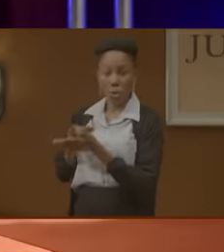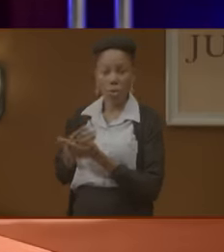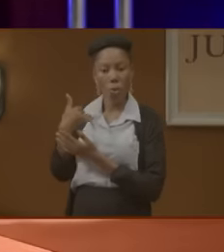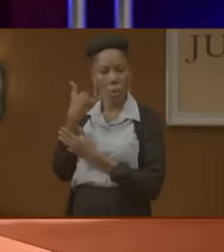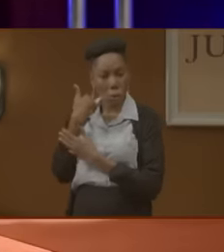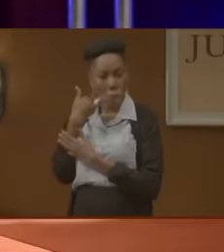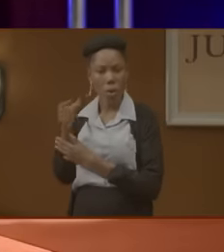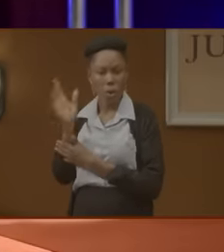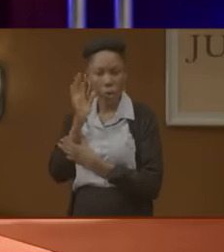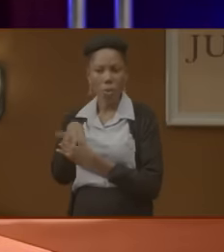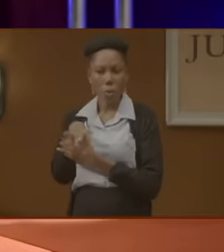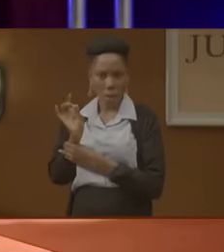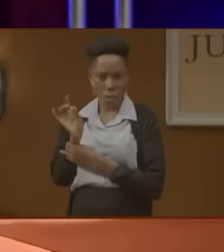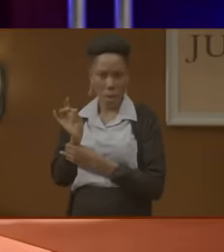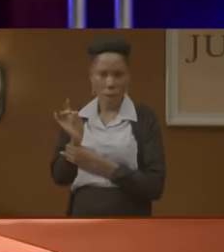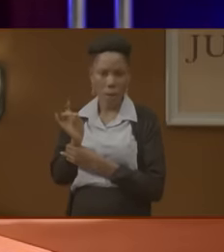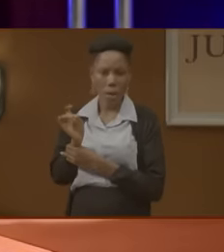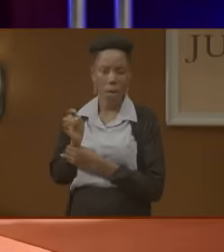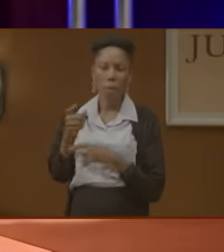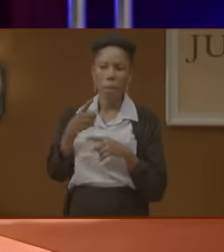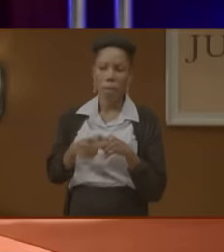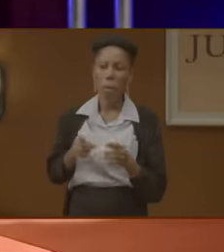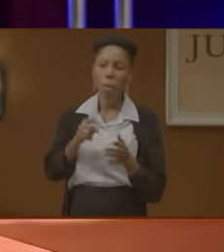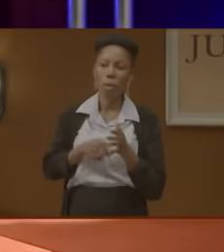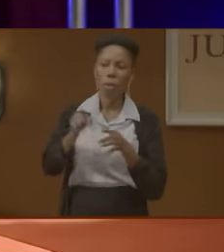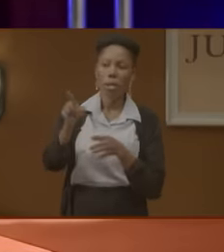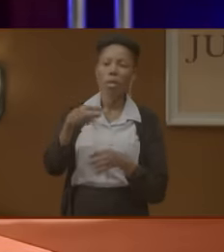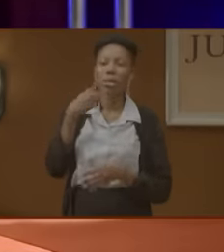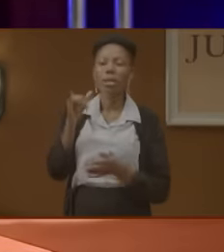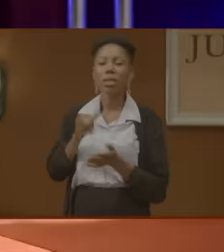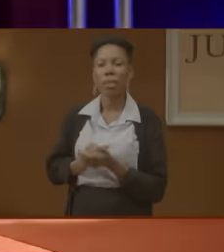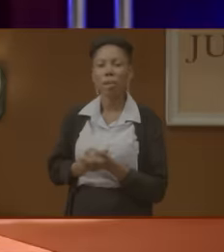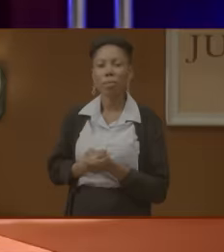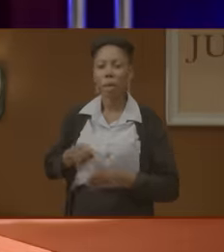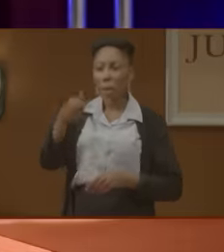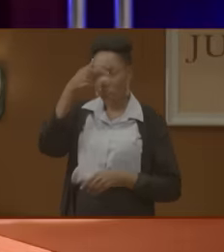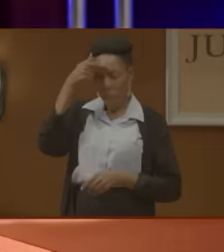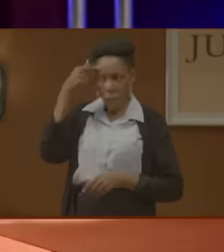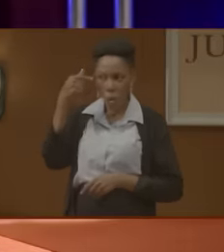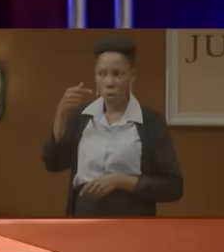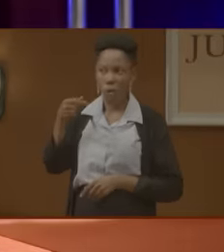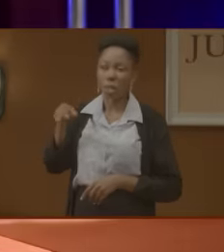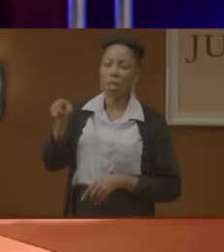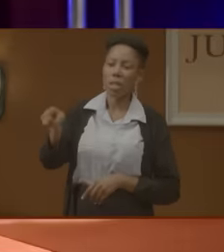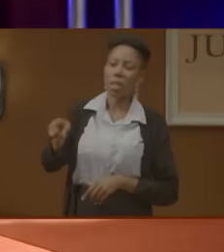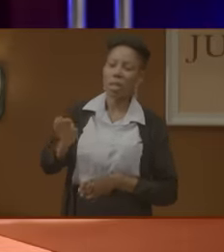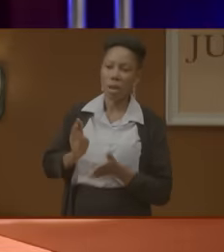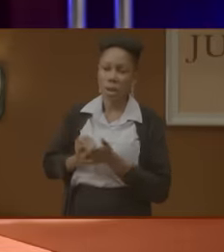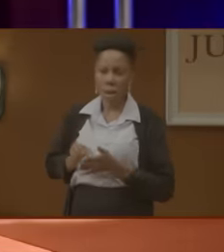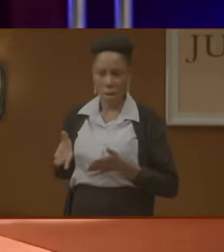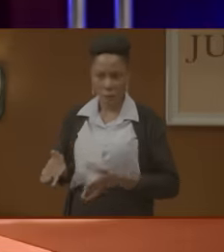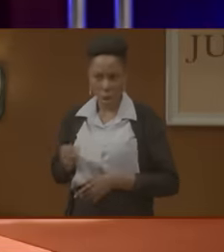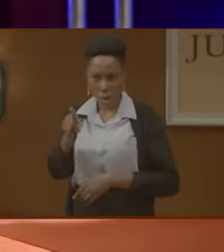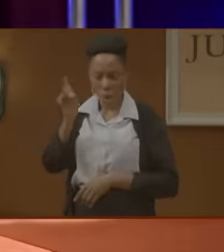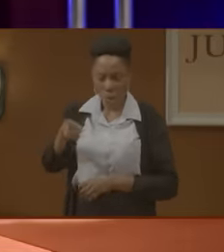I picked the call. Now, but her take was that, because she's with the kid, I must come there and beg her to bring the kids back